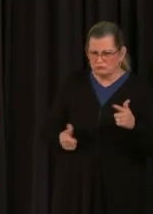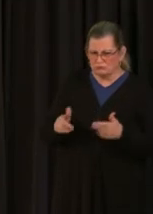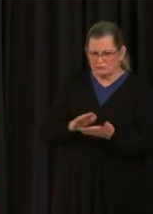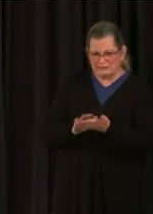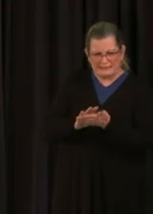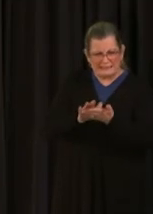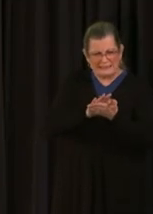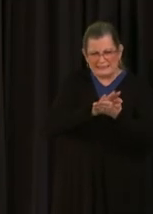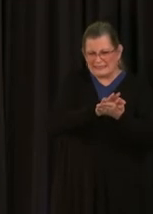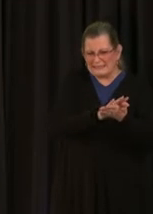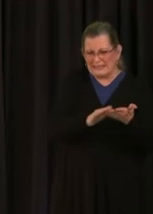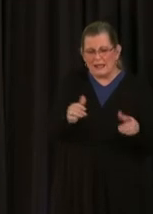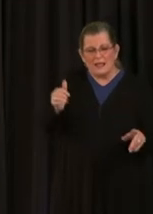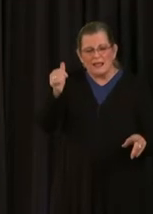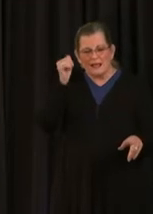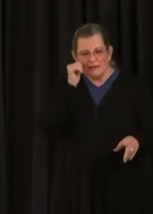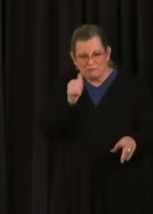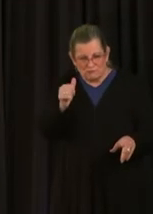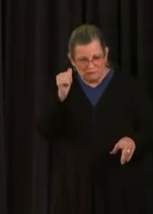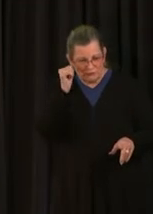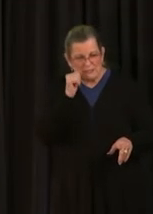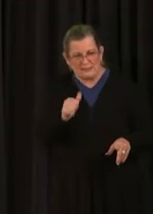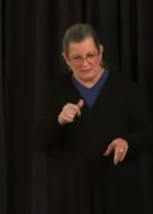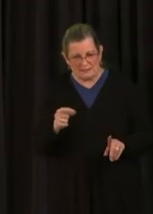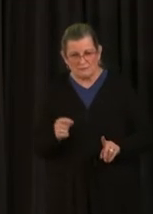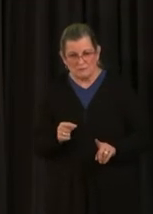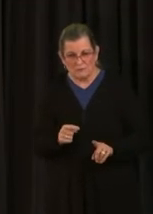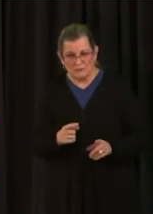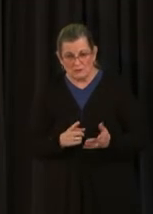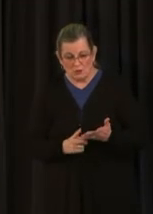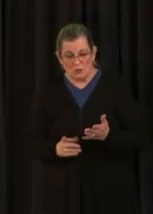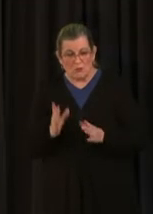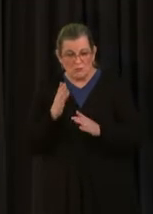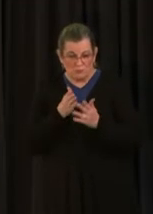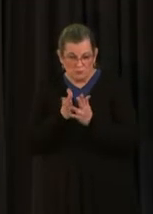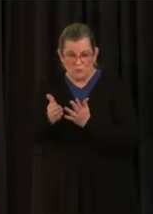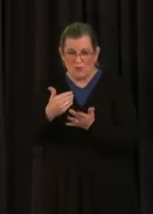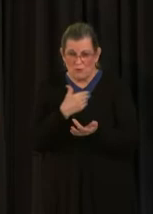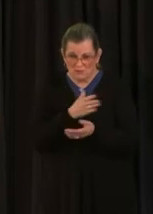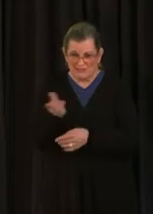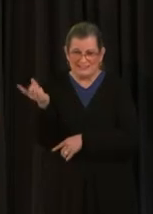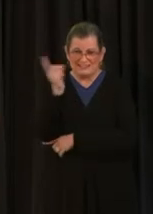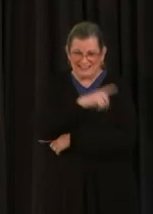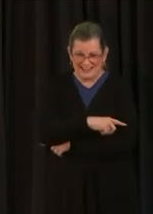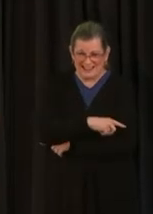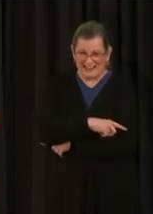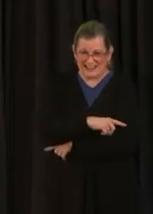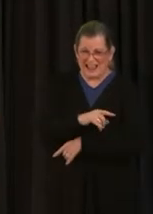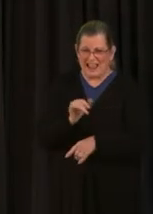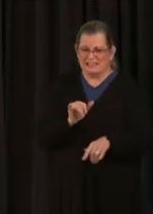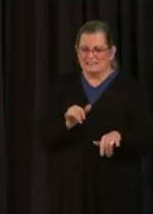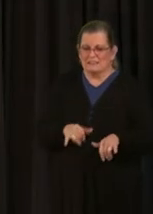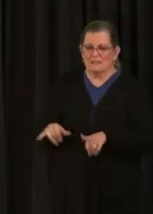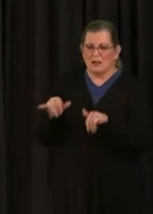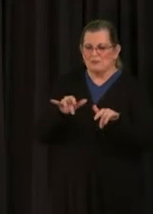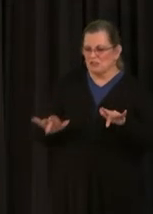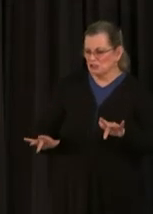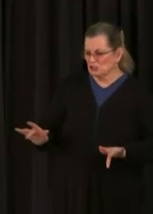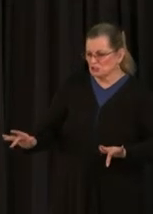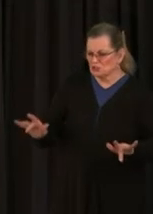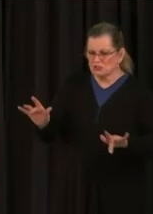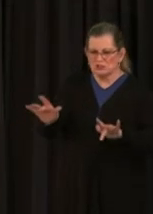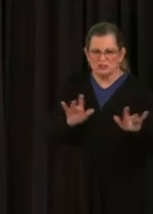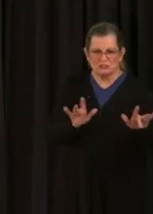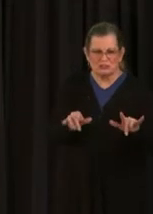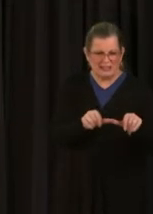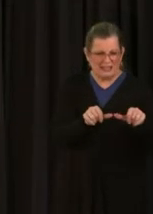colleagues, Teresa Impastato, Executive Vice President and Chief Safety Officer, as well as Chief Ron Pavlik, to talk